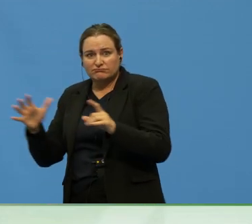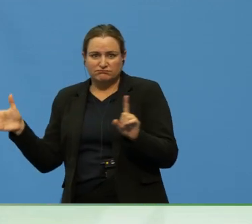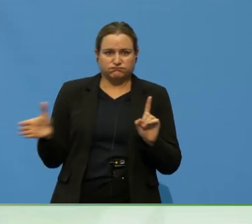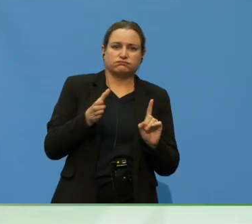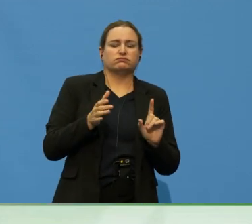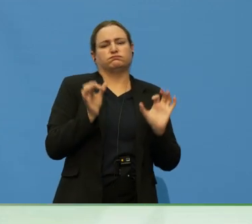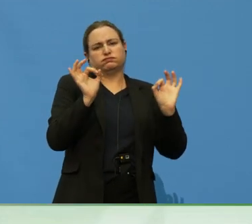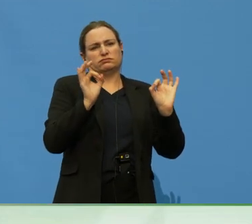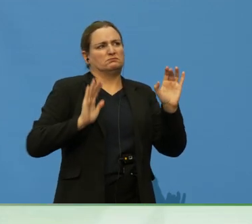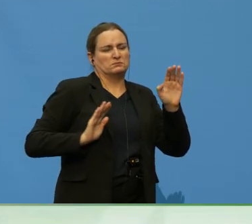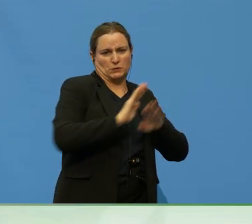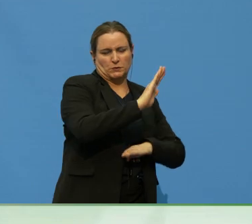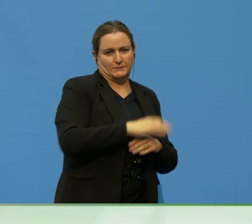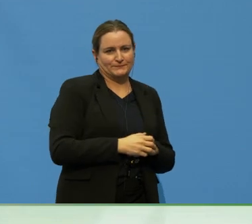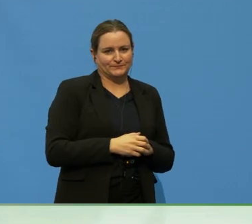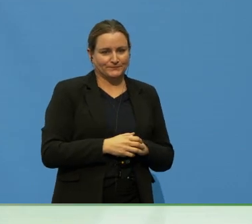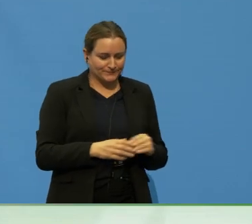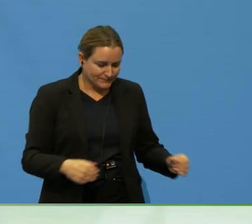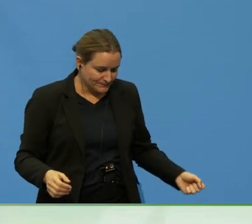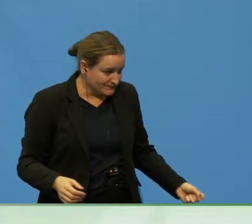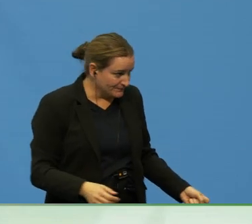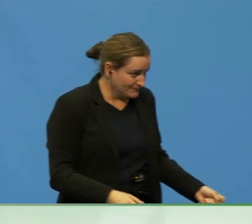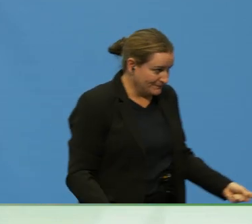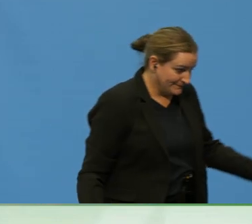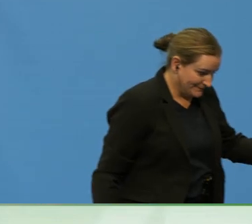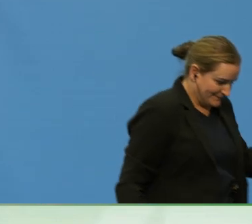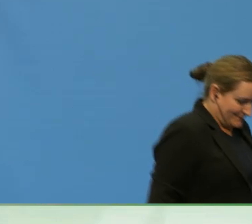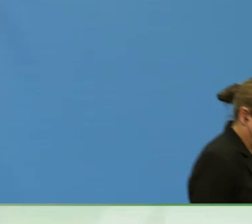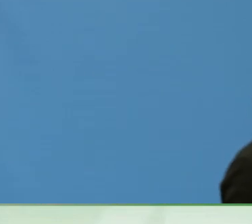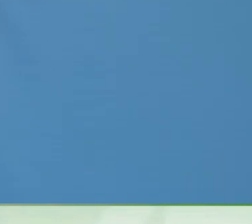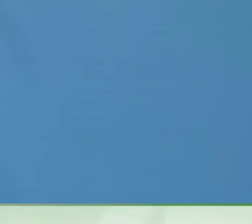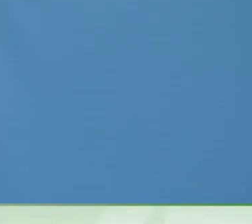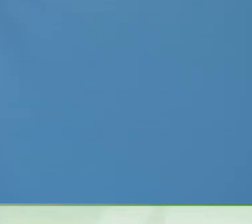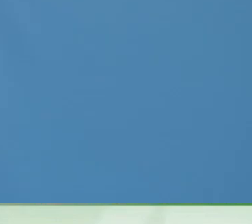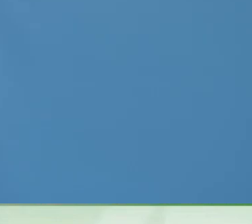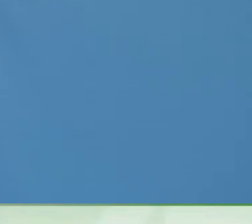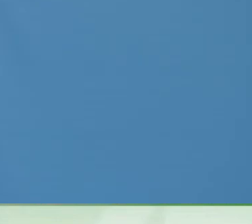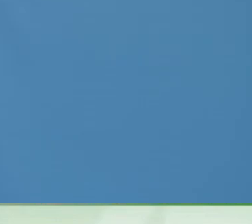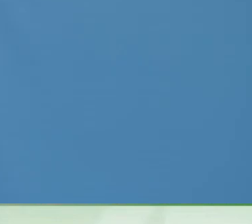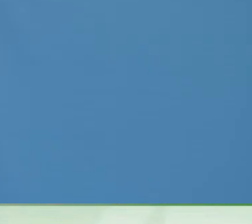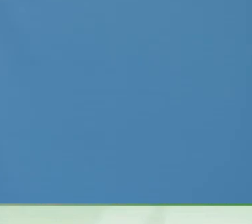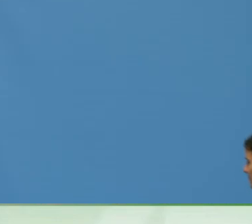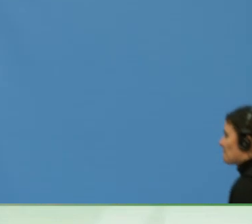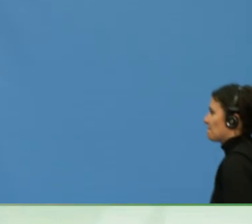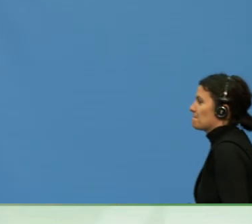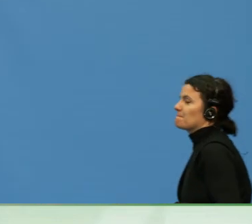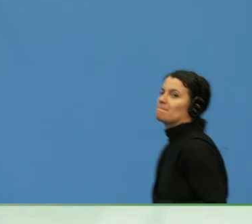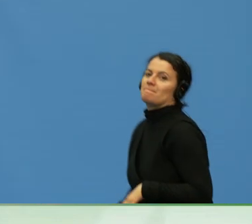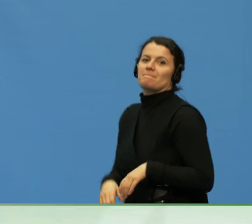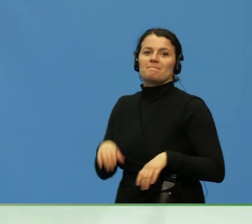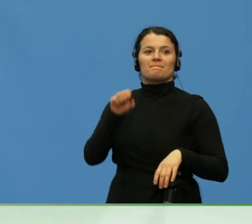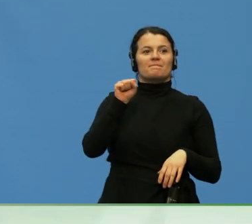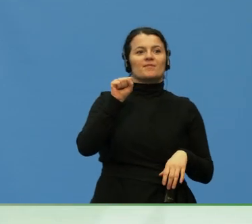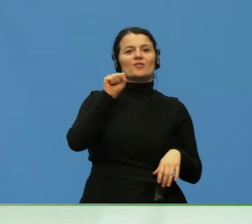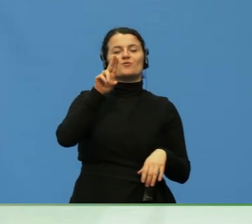I come in? Susan? And I just want to add, because that's a brilliant story, we saw that in the 90s when we were working up to the